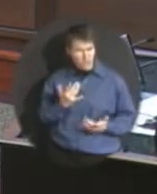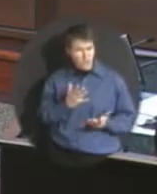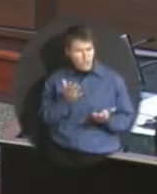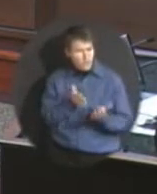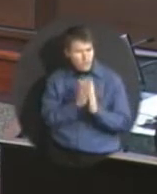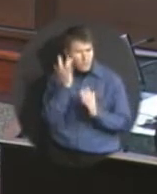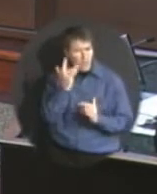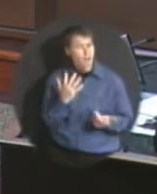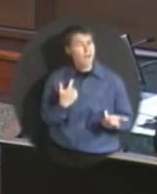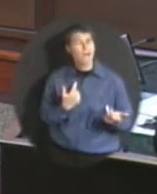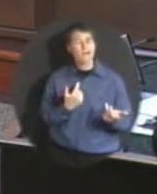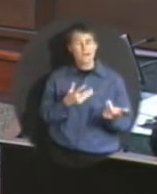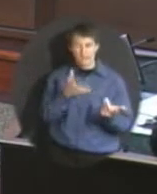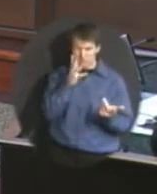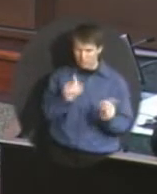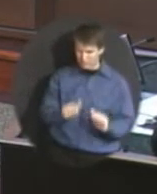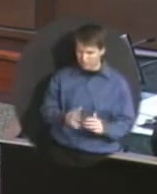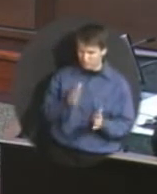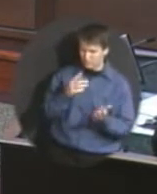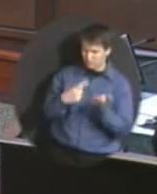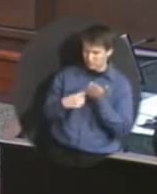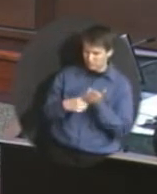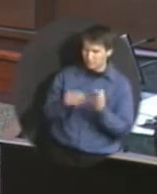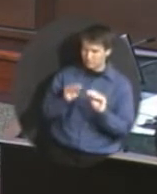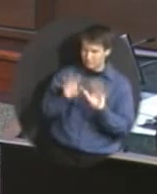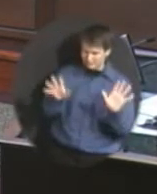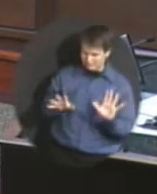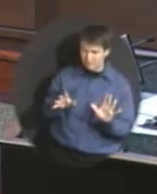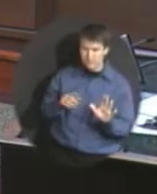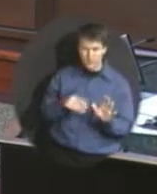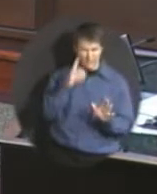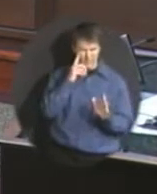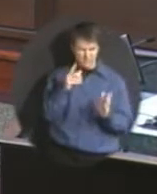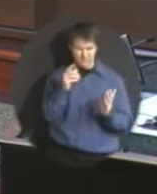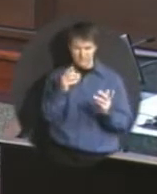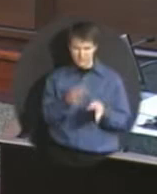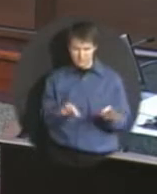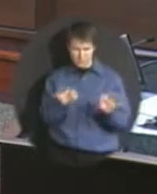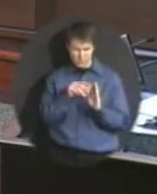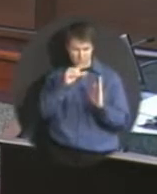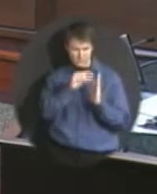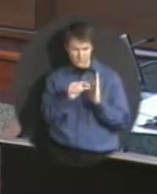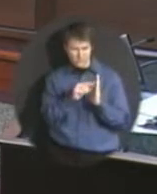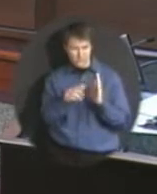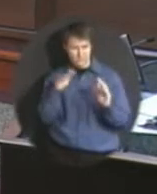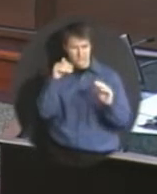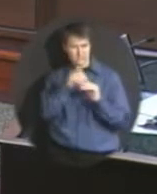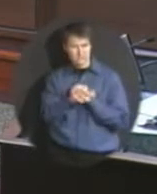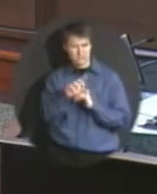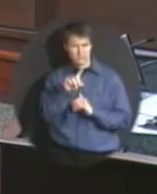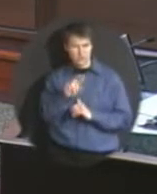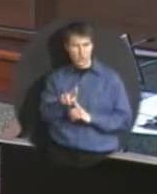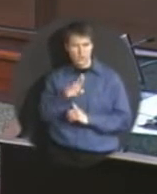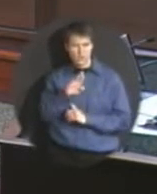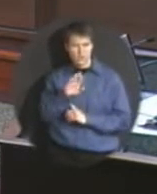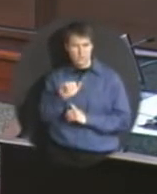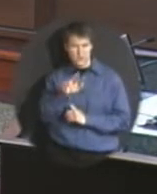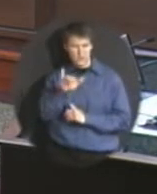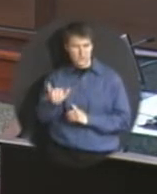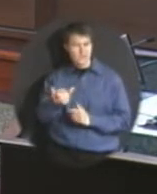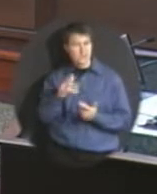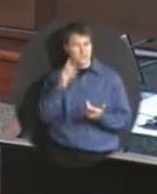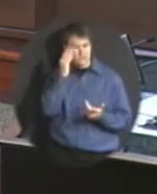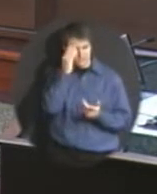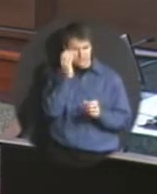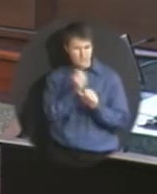we could talk about, and I'd like for you to go ahead and highlight that and send that to Dr. Berry so we could get that out to the board. So we'd have that